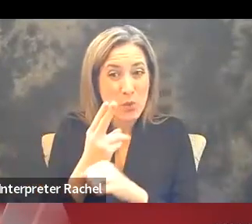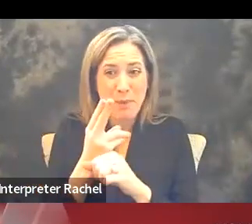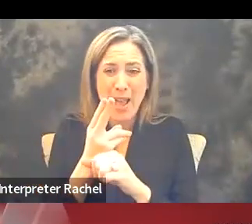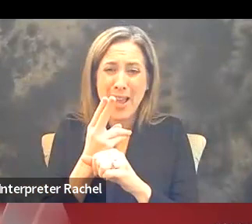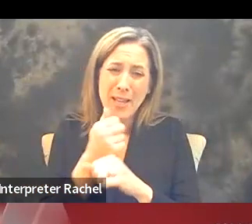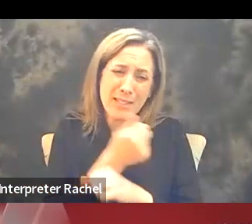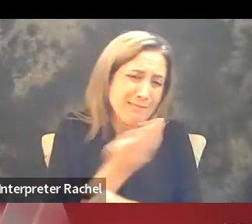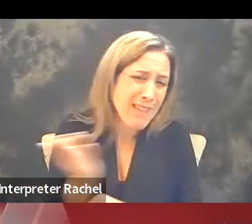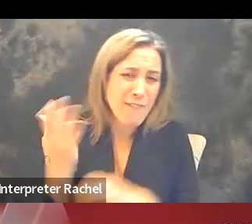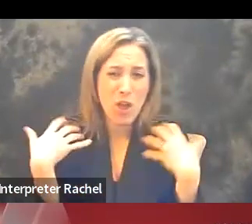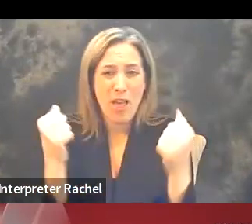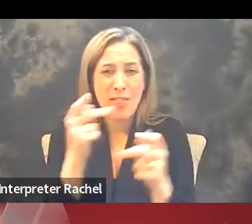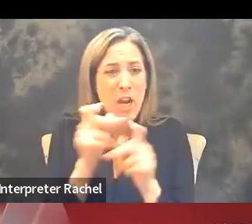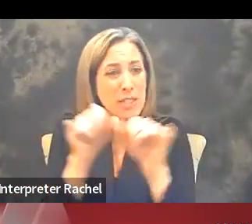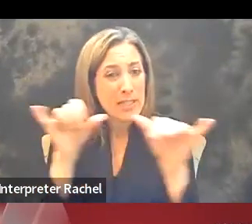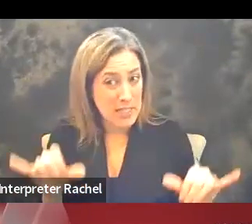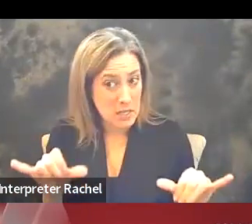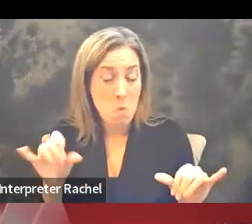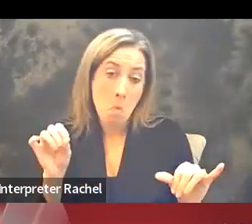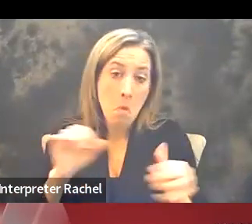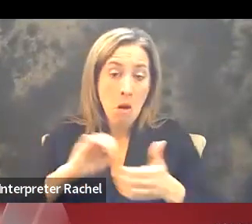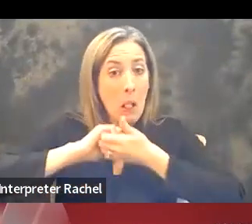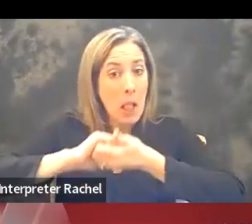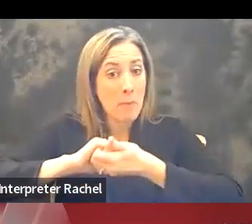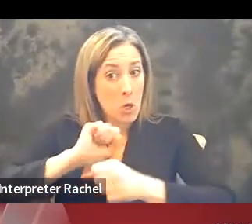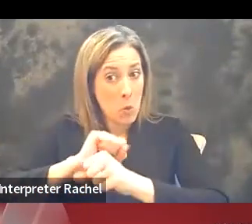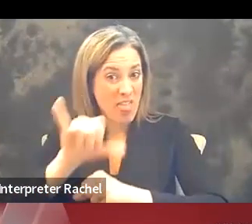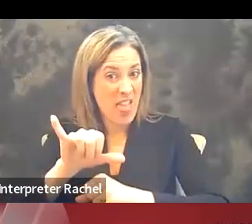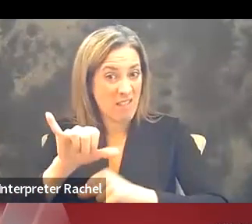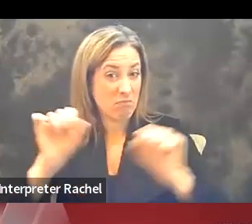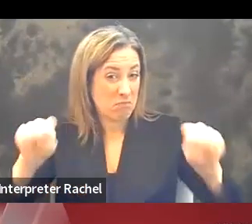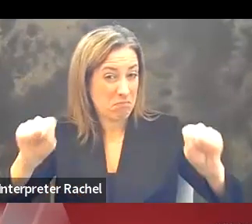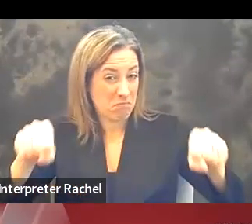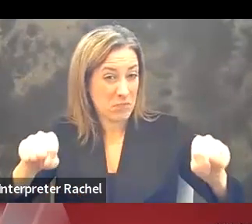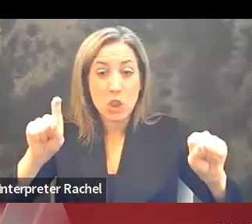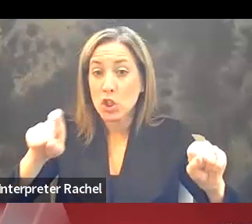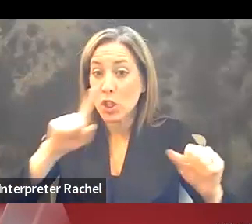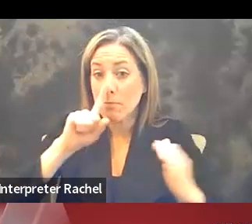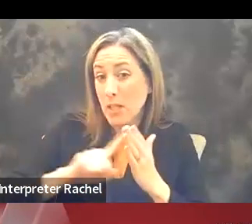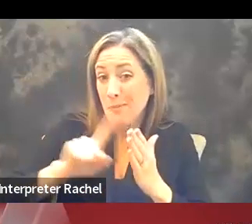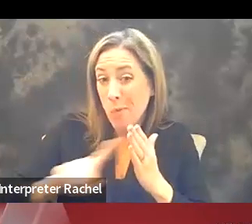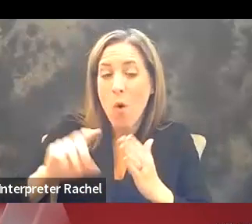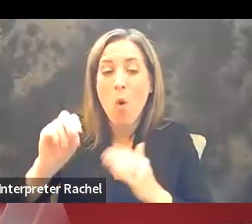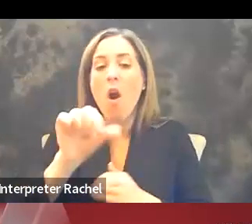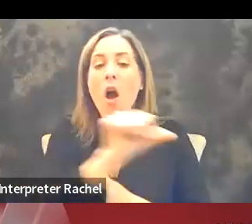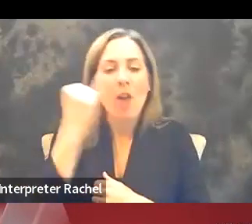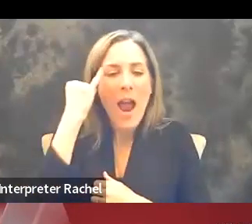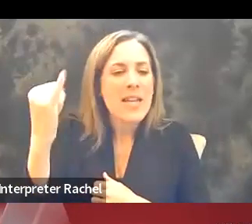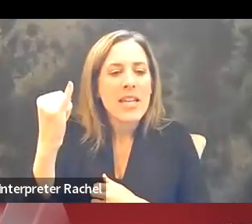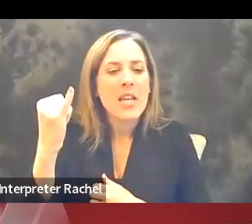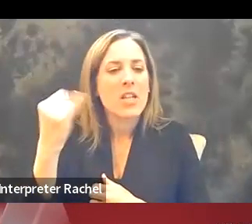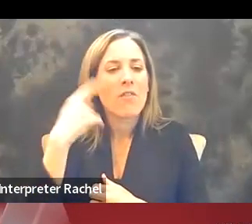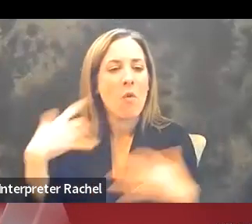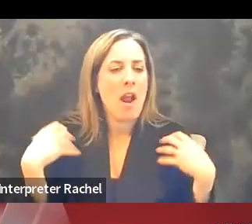health systems have a collaborative effort? Is that even something that should be explored? What are some other ideas that we have in terms of